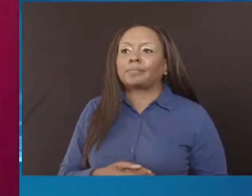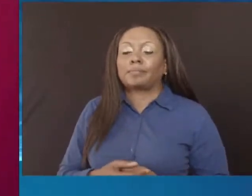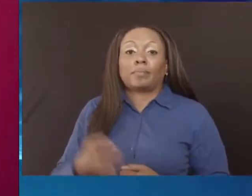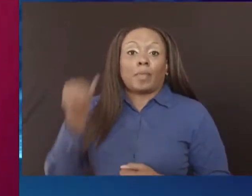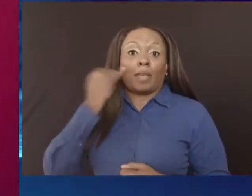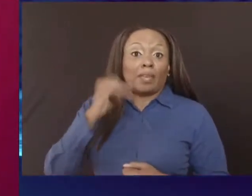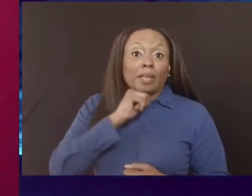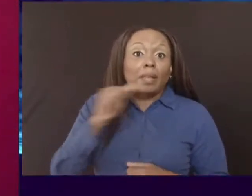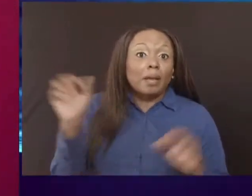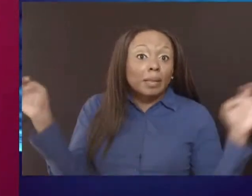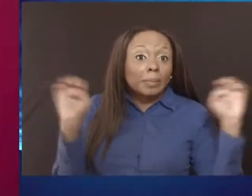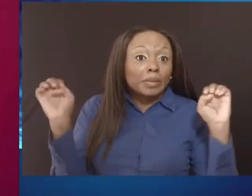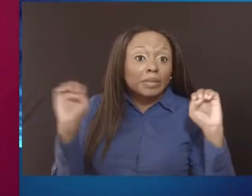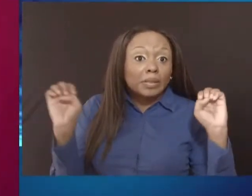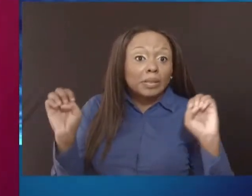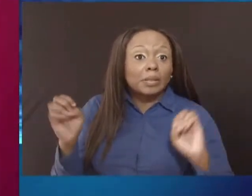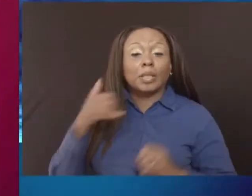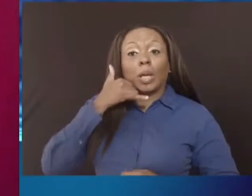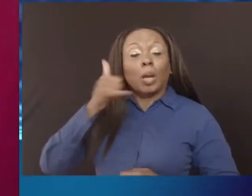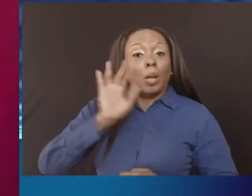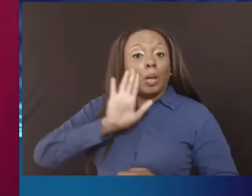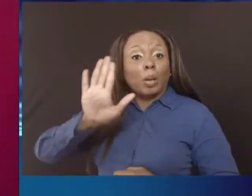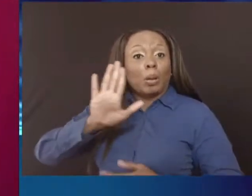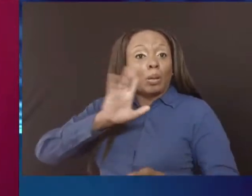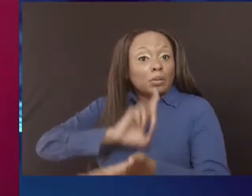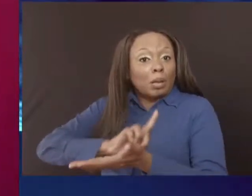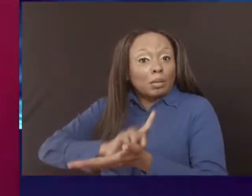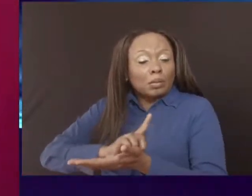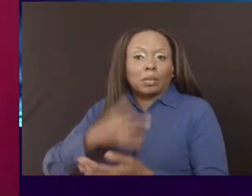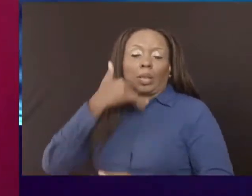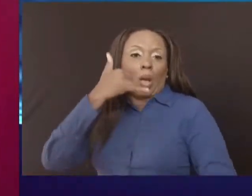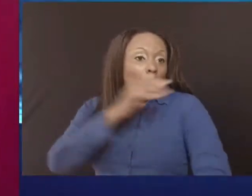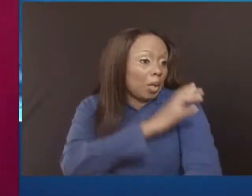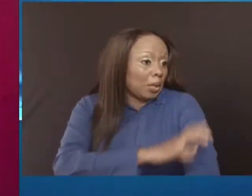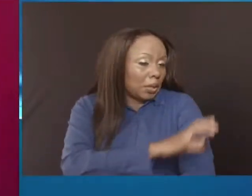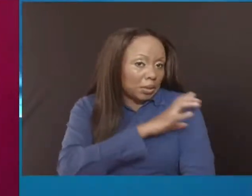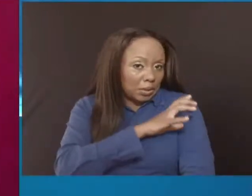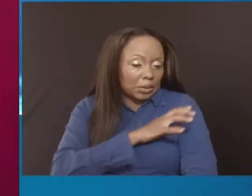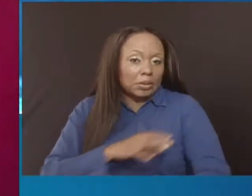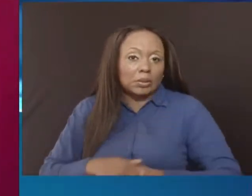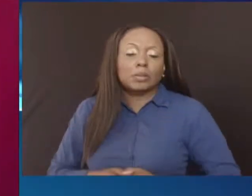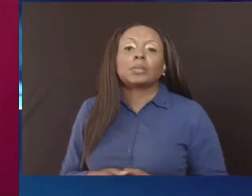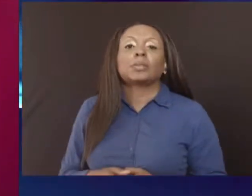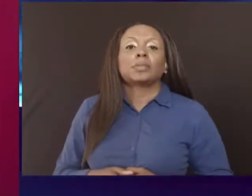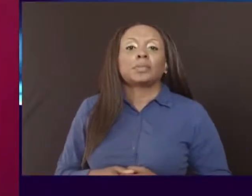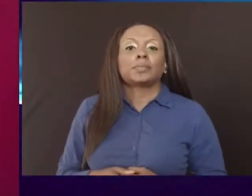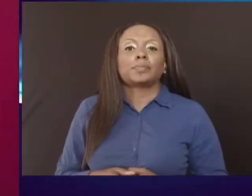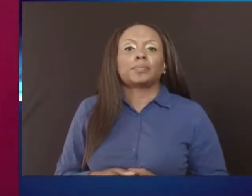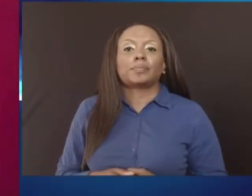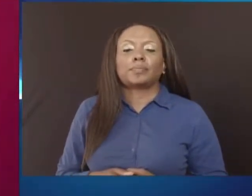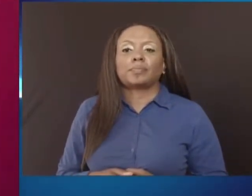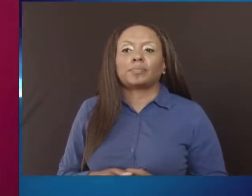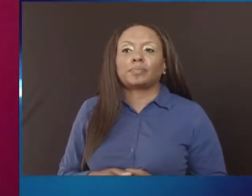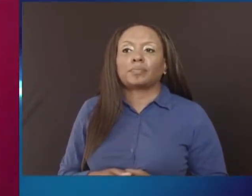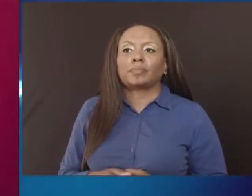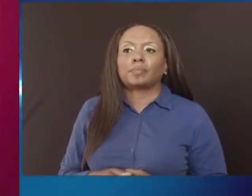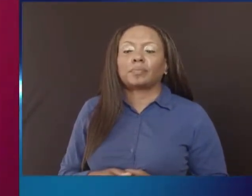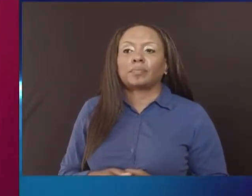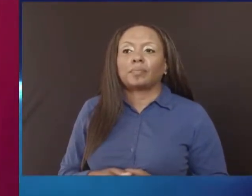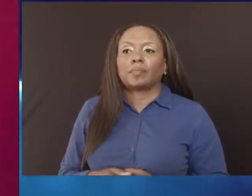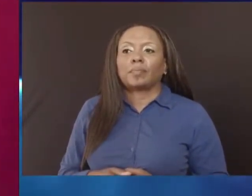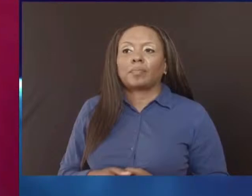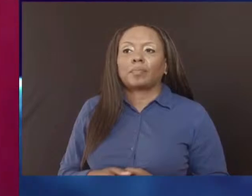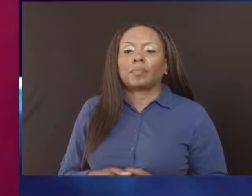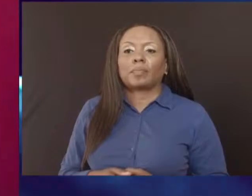call a medical practitioner or clinic to get advice. So the information is coming to us when we